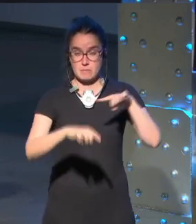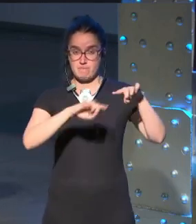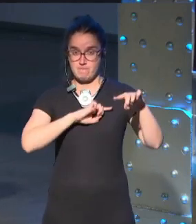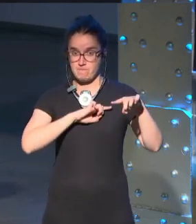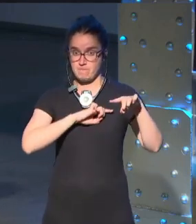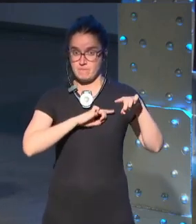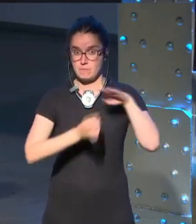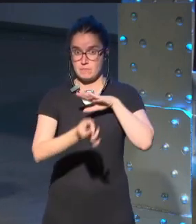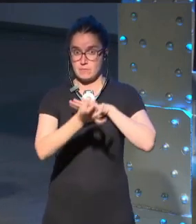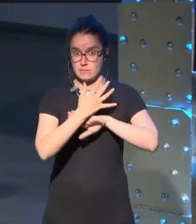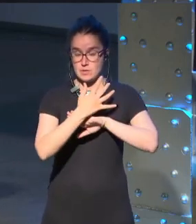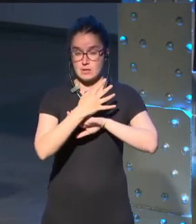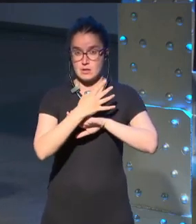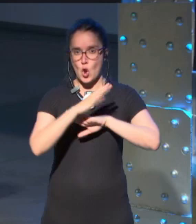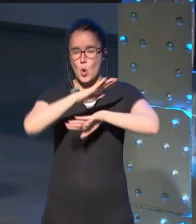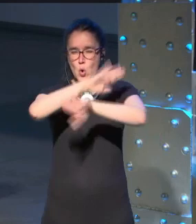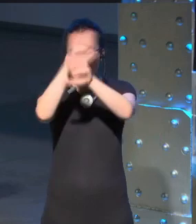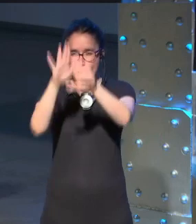I'll catch more of them.